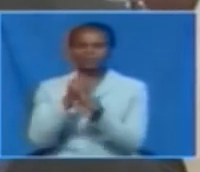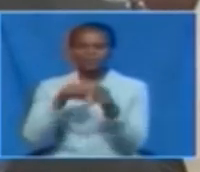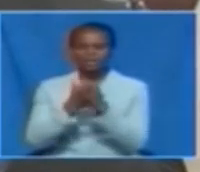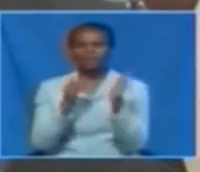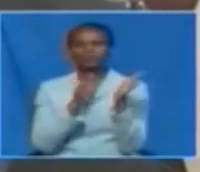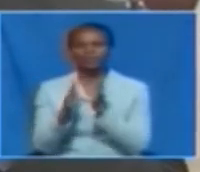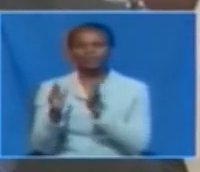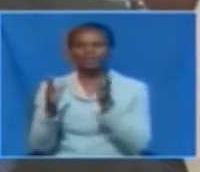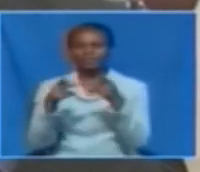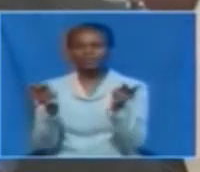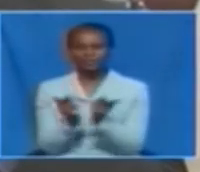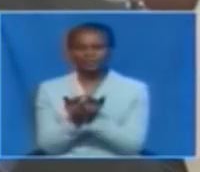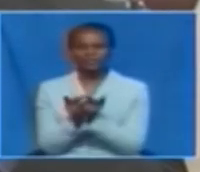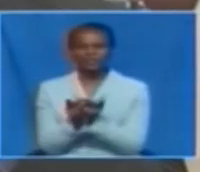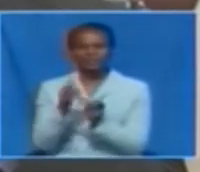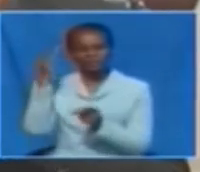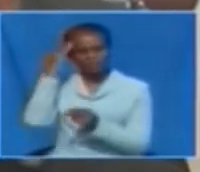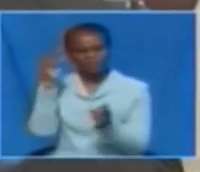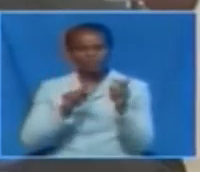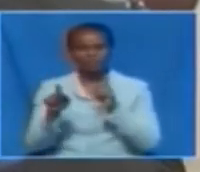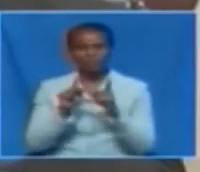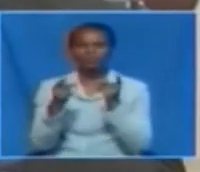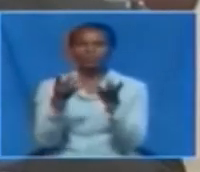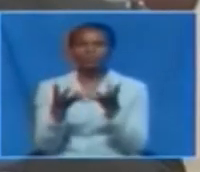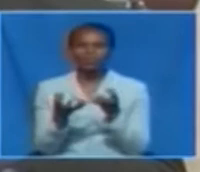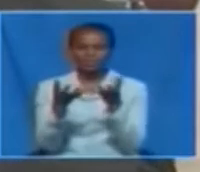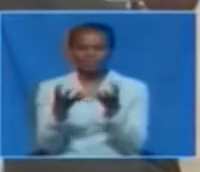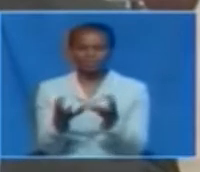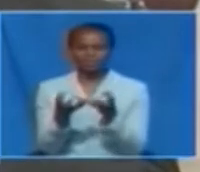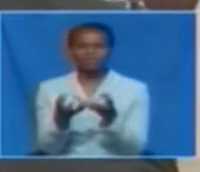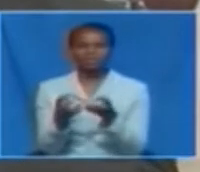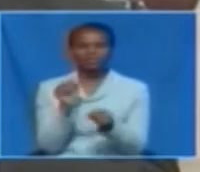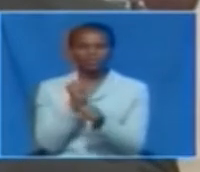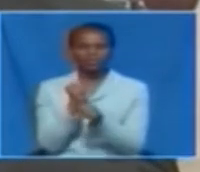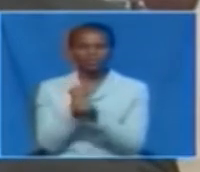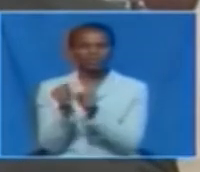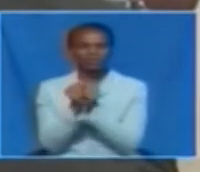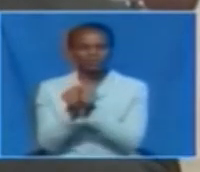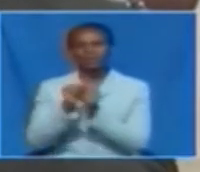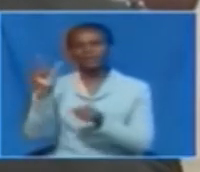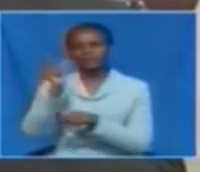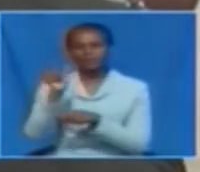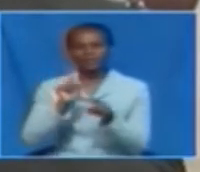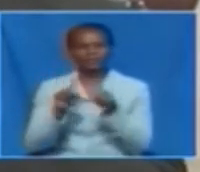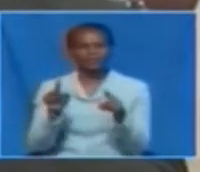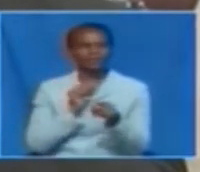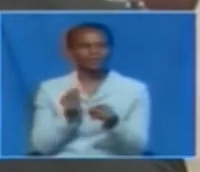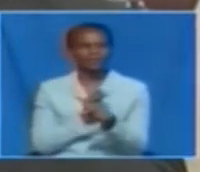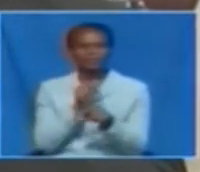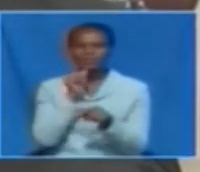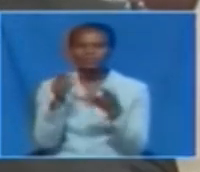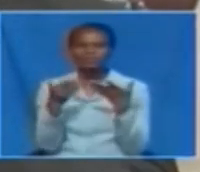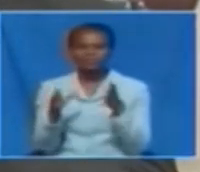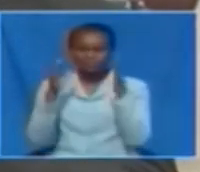it is positioned, they know that people are going to want to get on board with MMD. But we will not lose